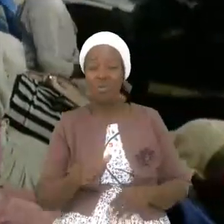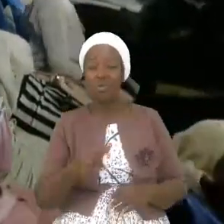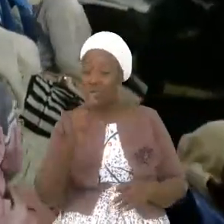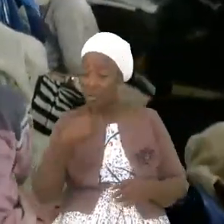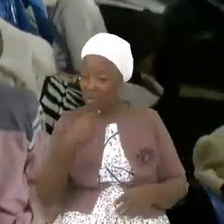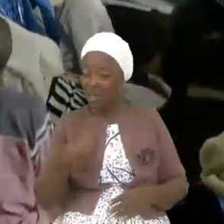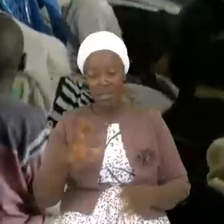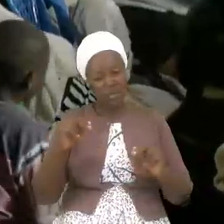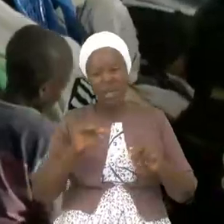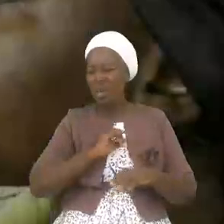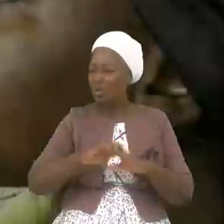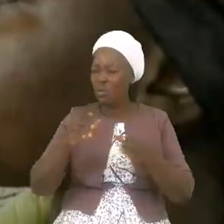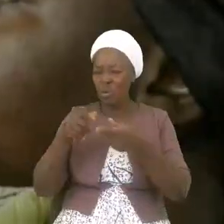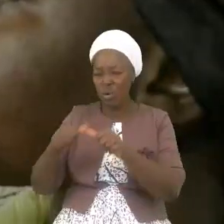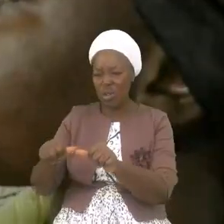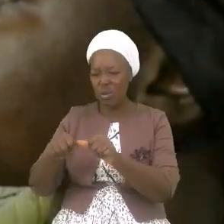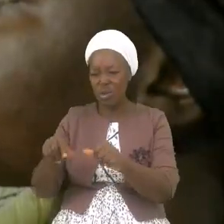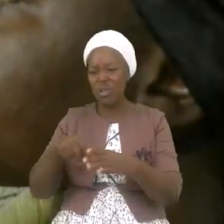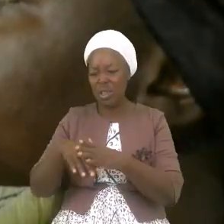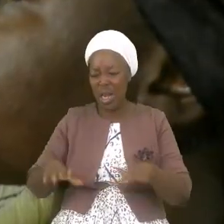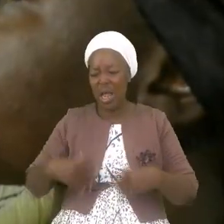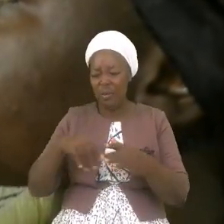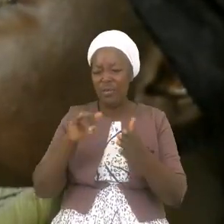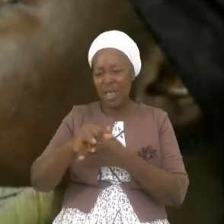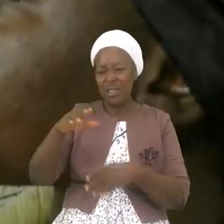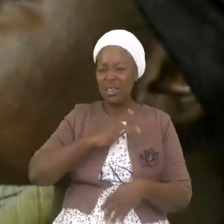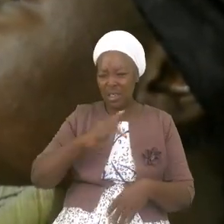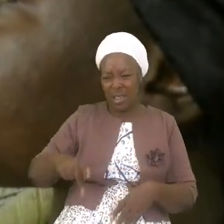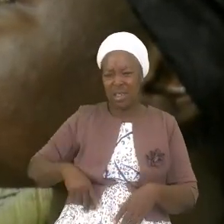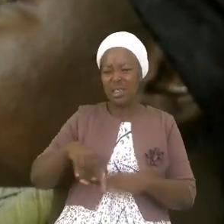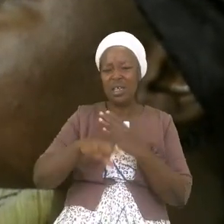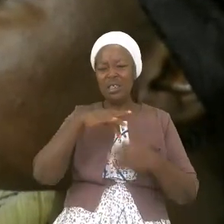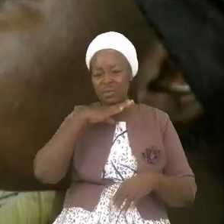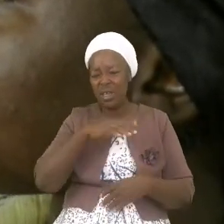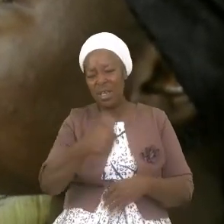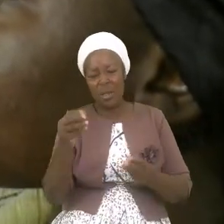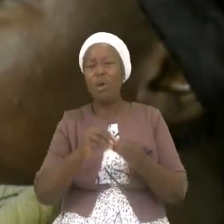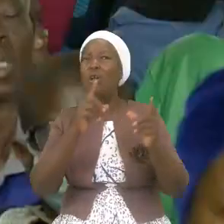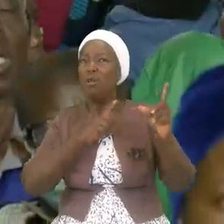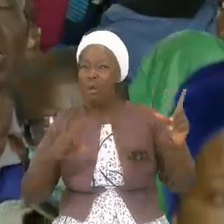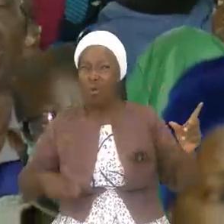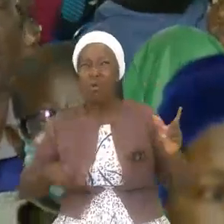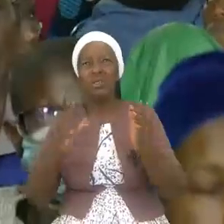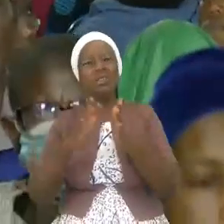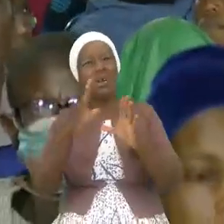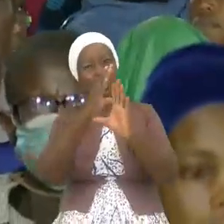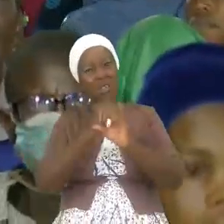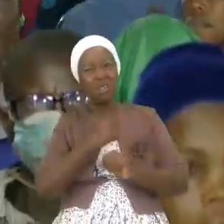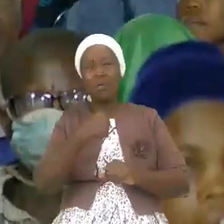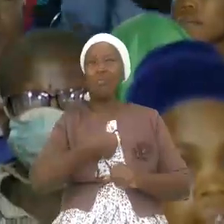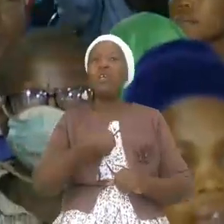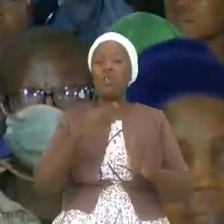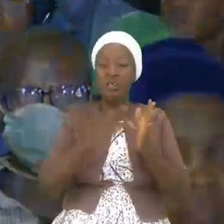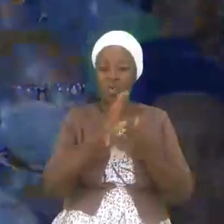profanity anymore. Lord Jesus, receive me. He will receive you tonight in Jesus' name. But